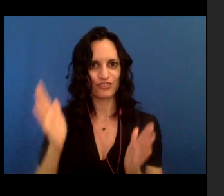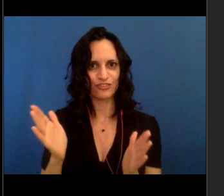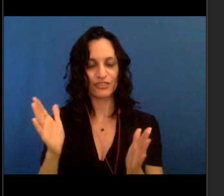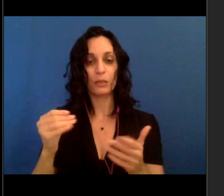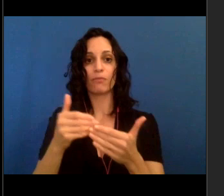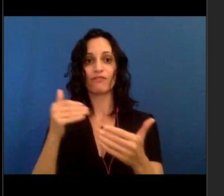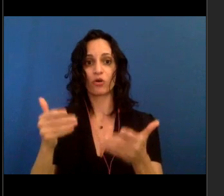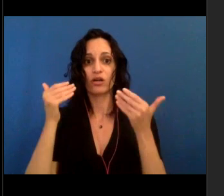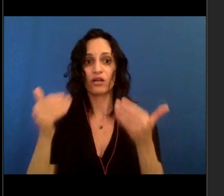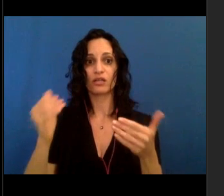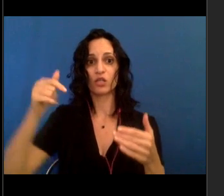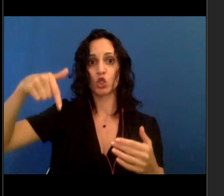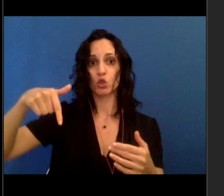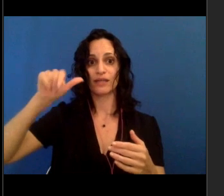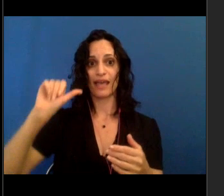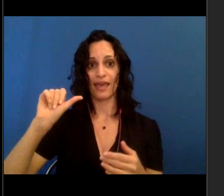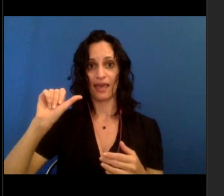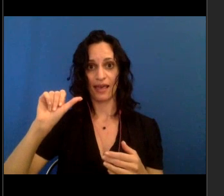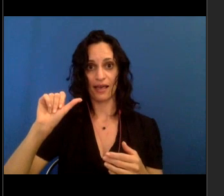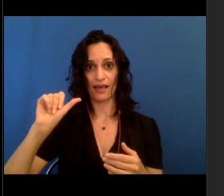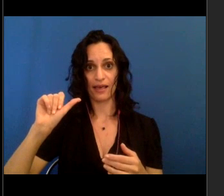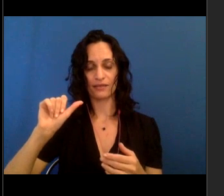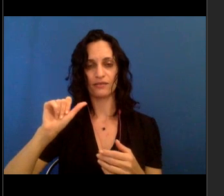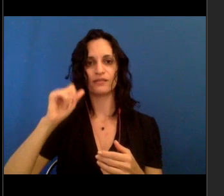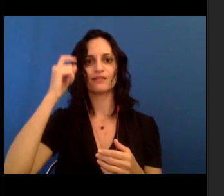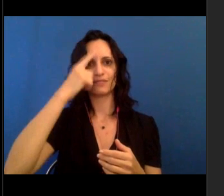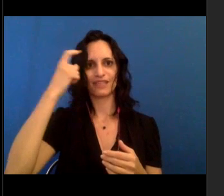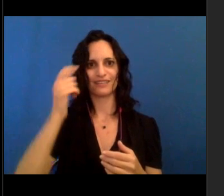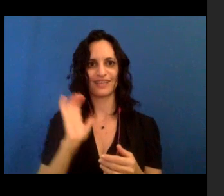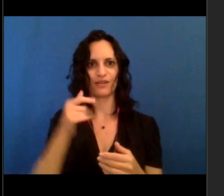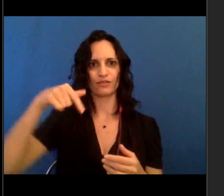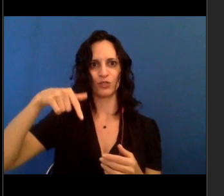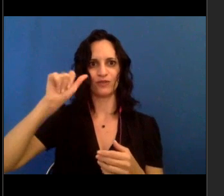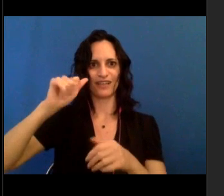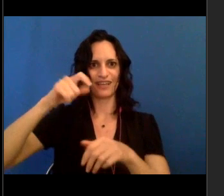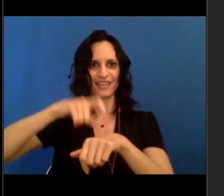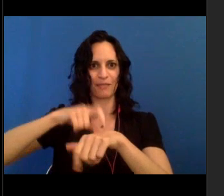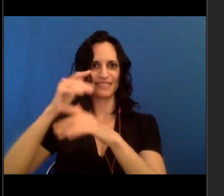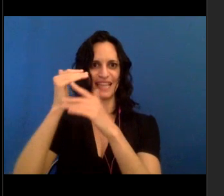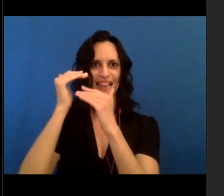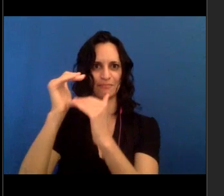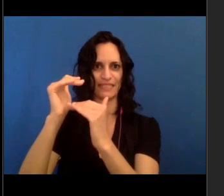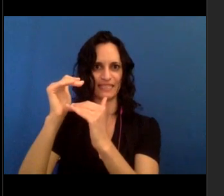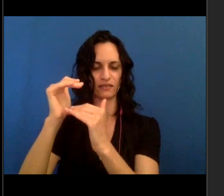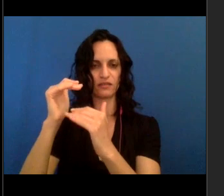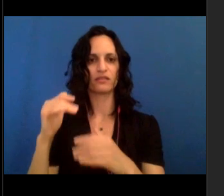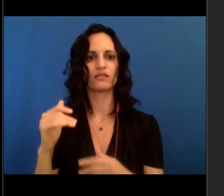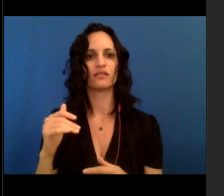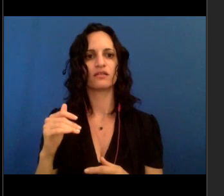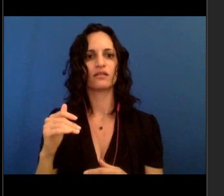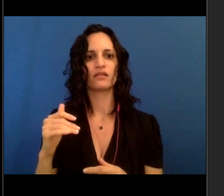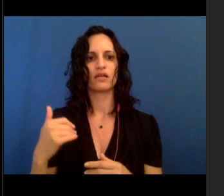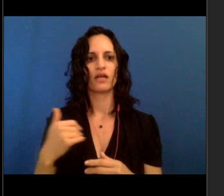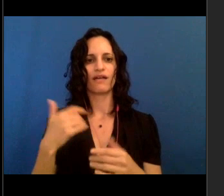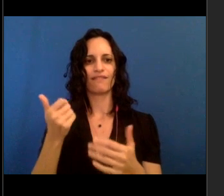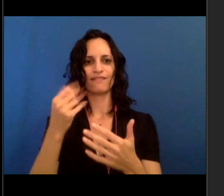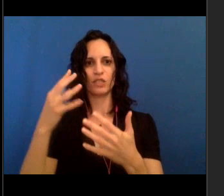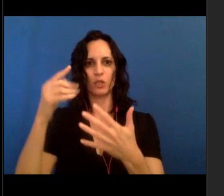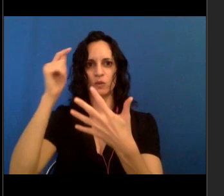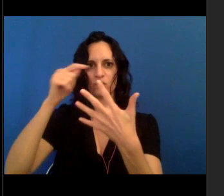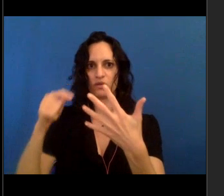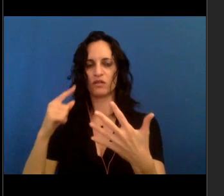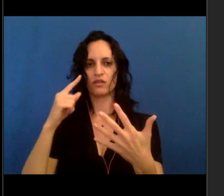head into the Q&A, since our Q&A time is finite, just a couple of things we wanted to pose. In